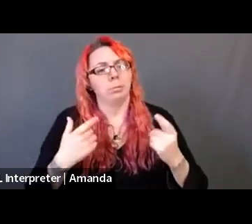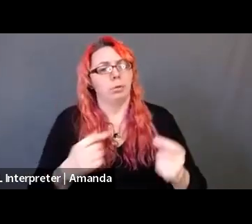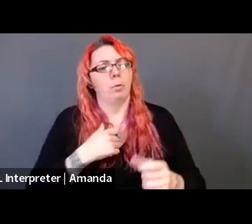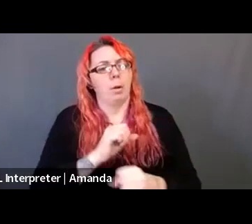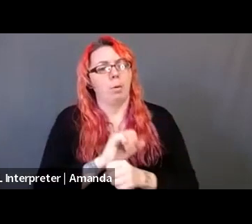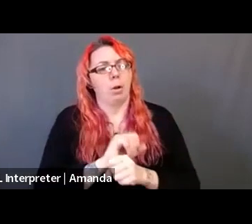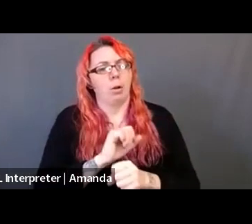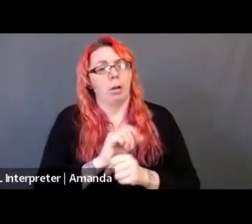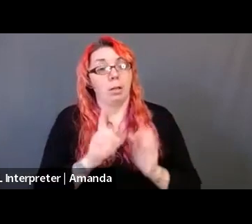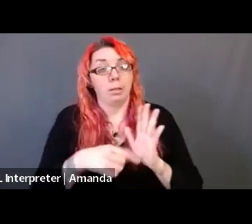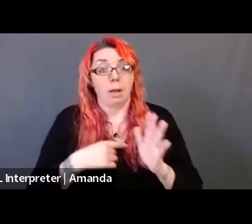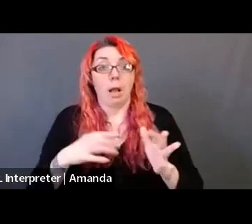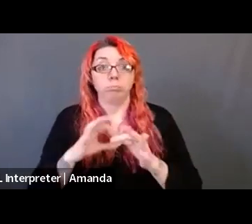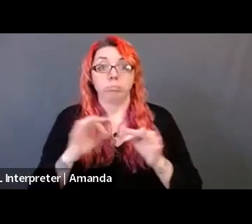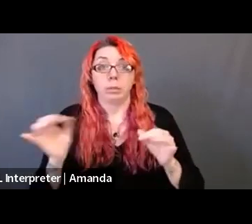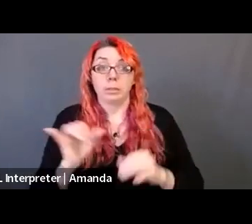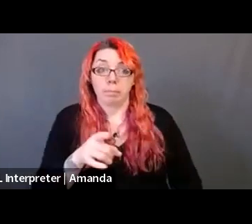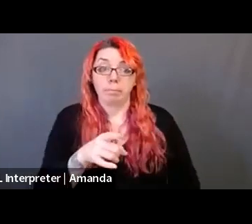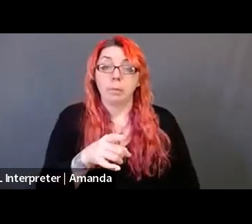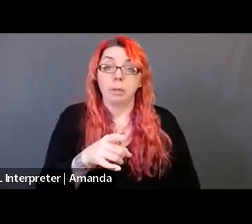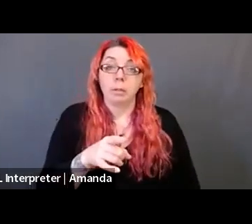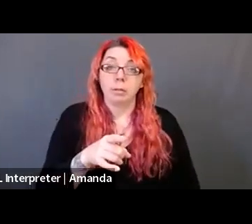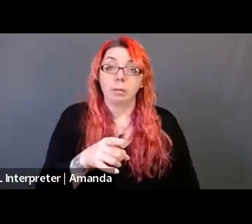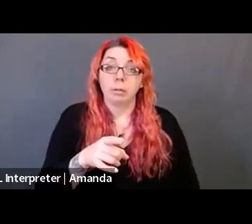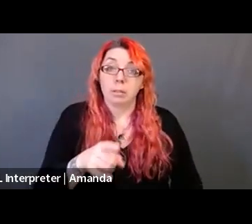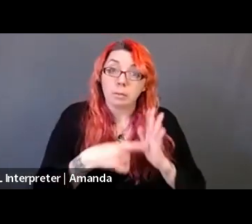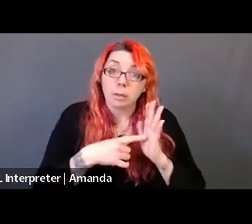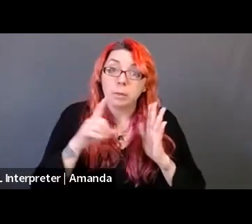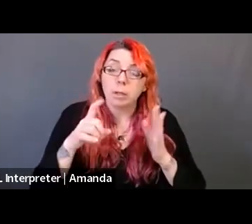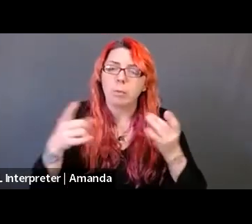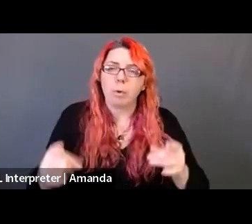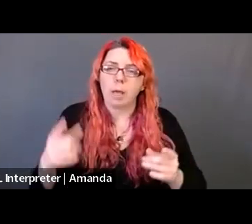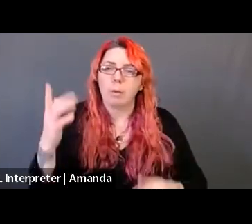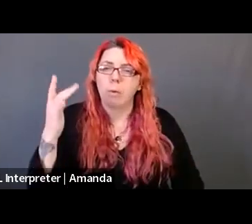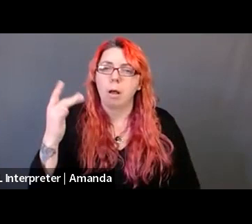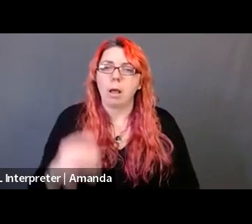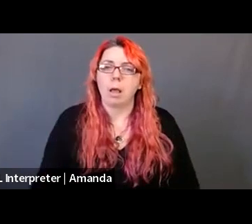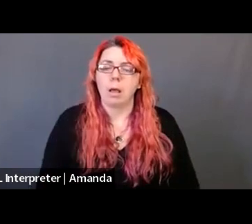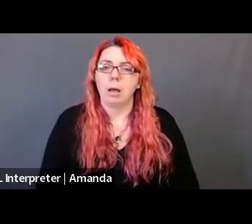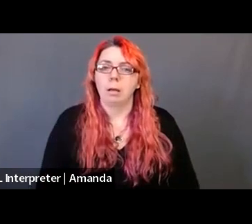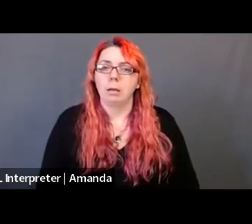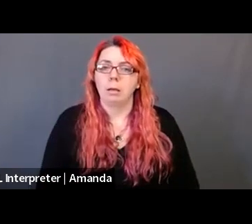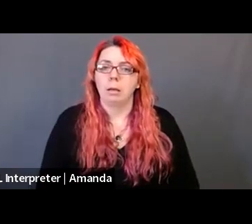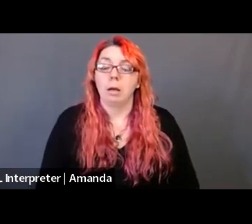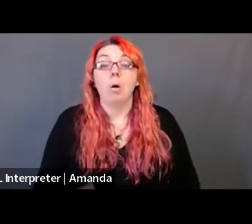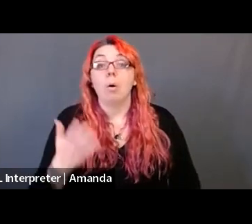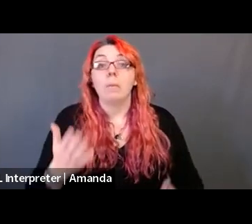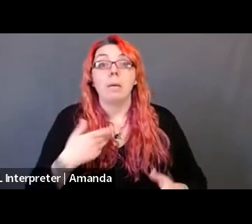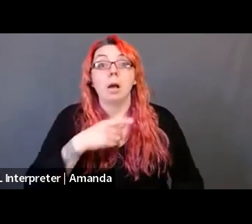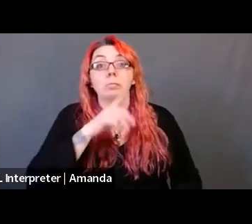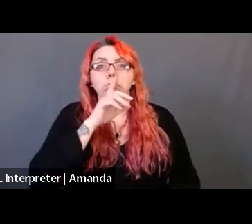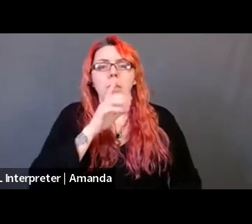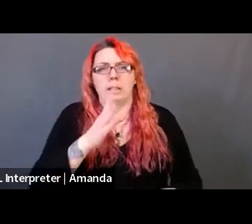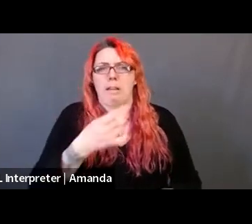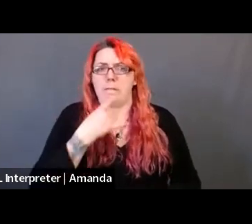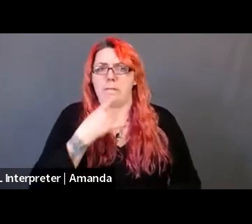language also comes up, or if it doesn't come out of my mouth, I know sometimes it doesn't come out of my mouth, but I'm thinking it, I'm feeling it in my body as well. So just to be mindful